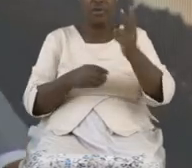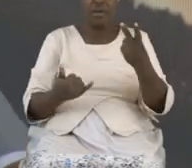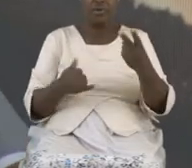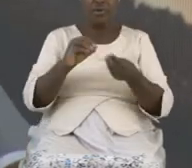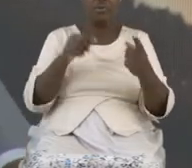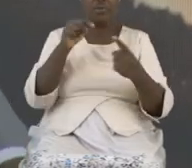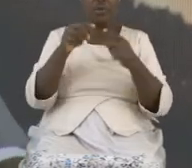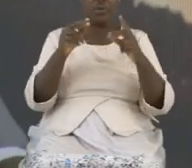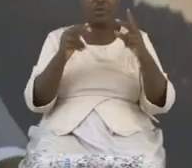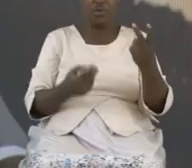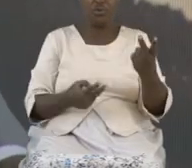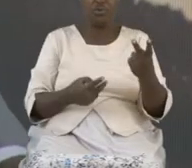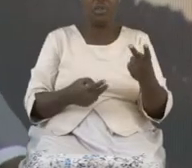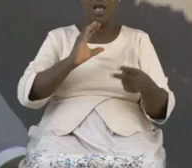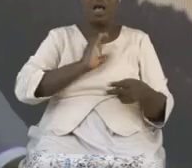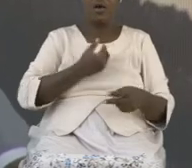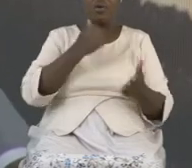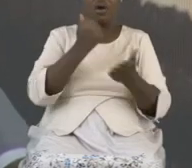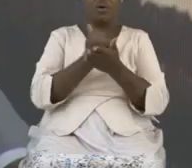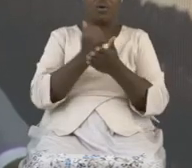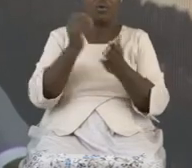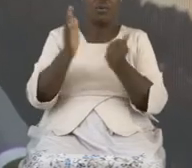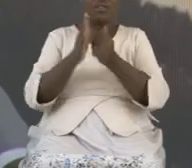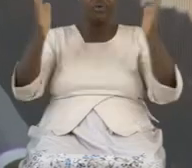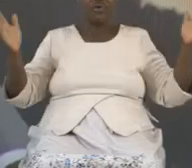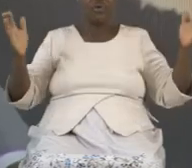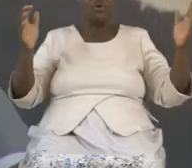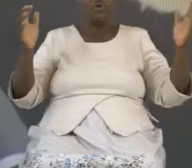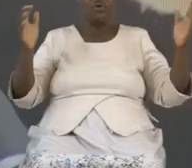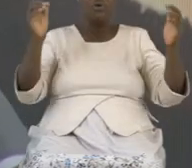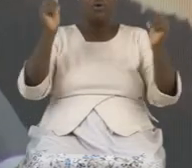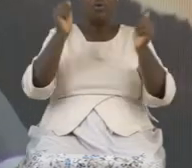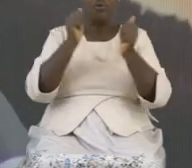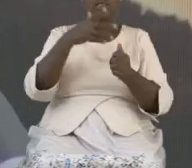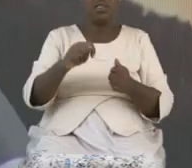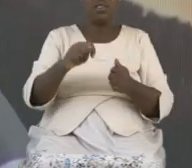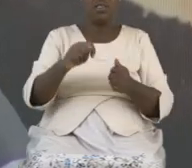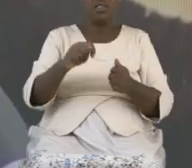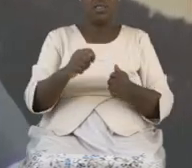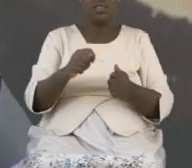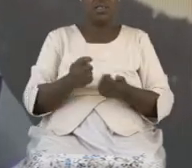our crucifixion with the sacrificial